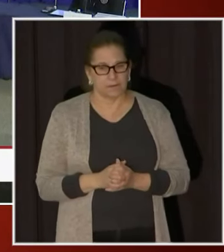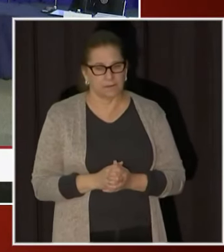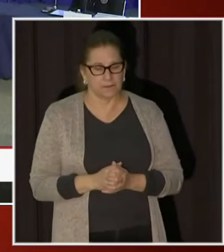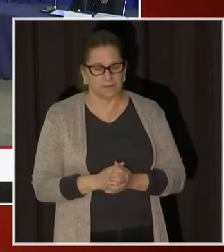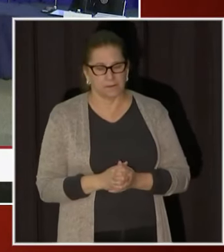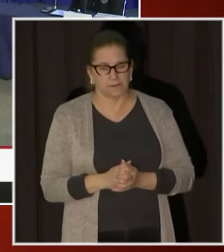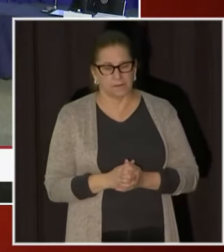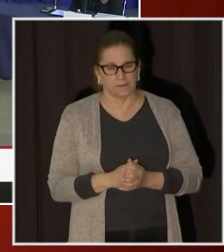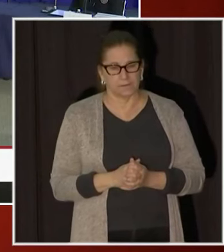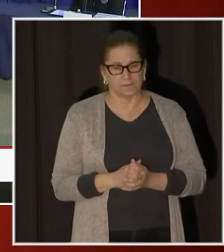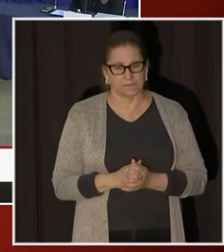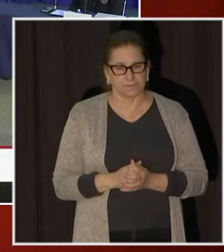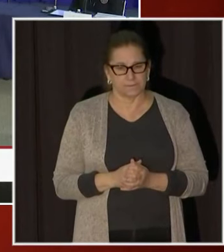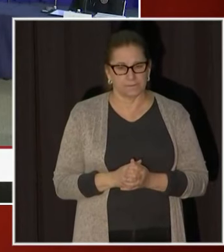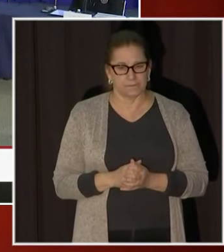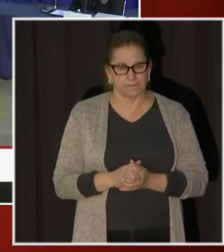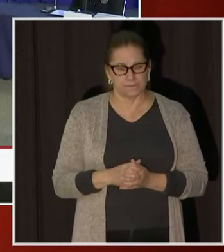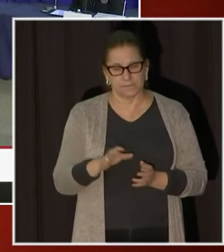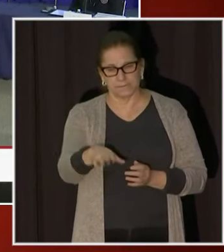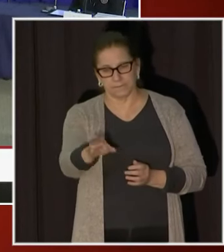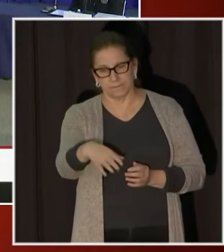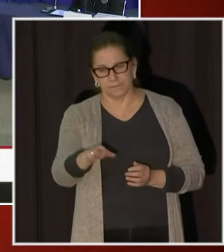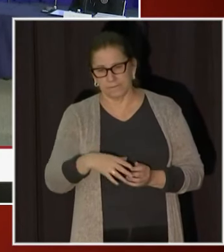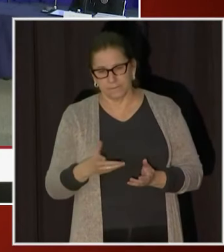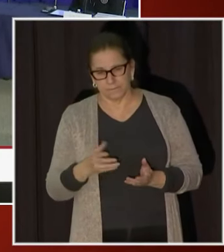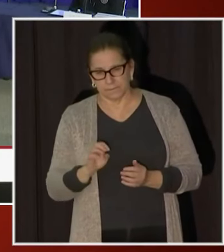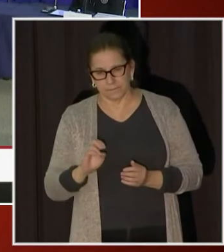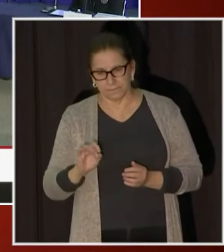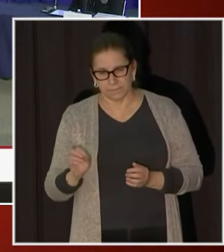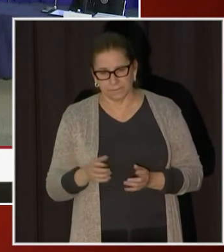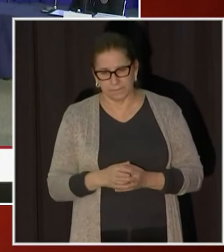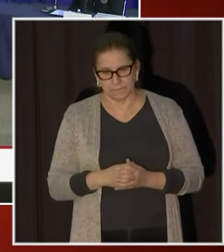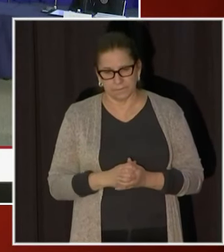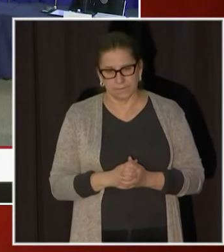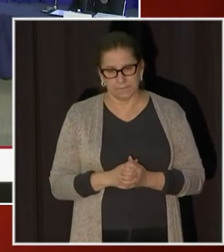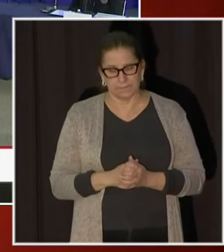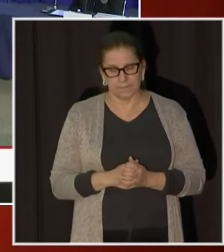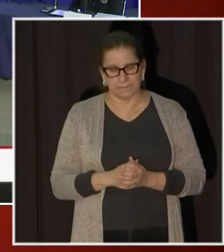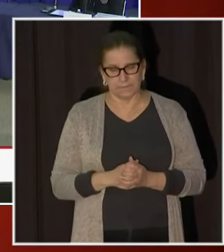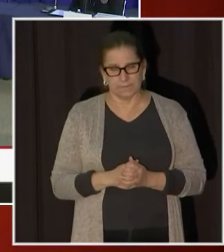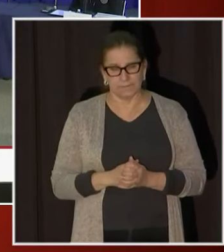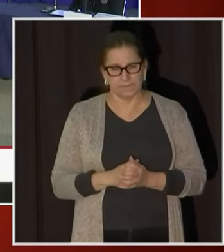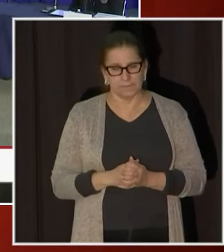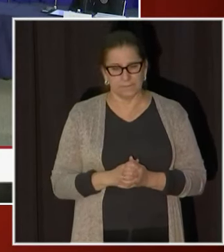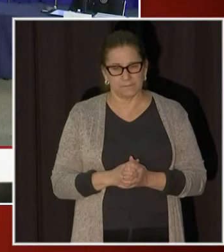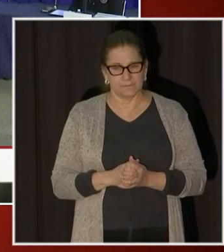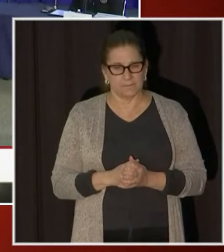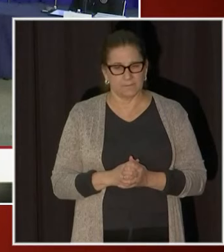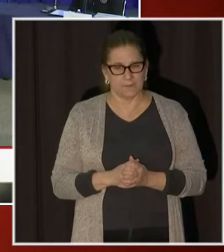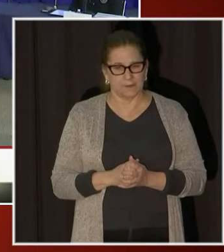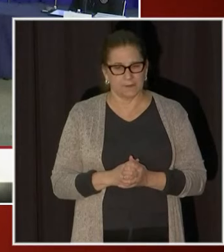just answered that. So I'm not sure what you're referring to with a new reporting mechanism.